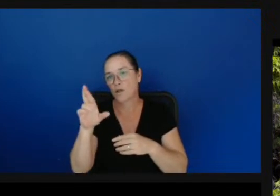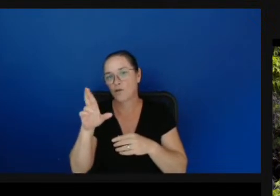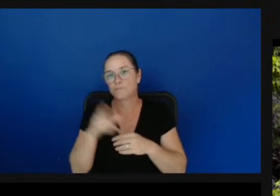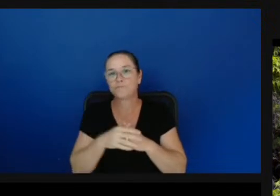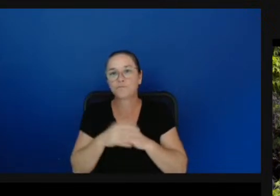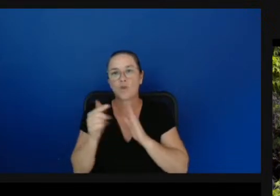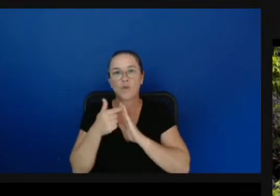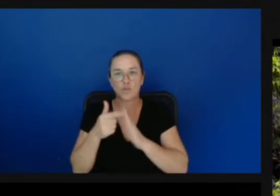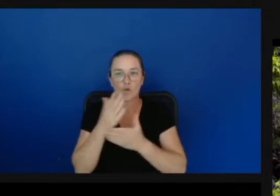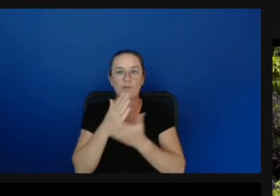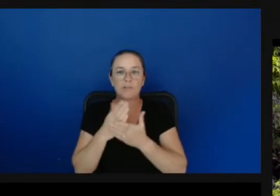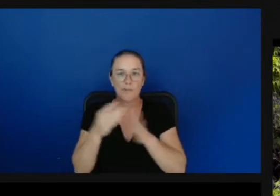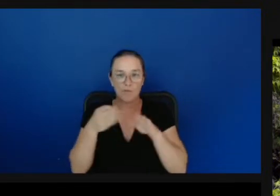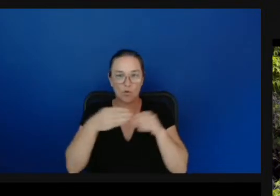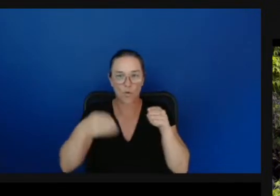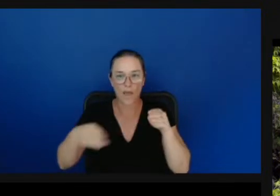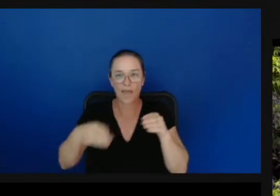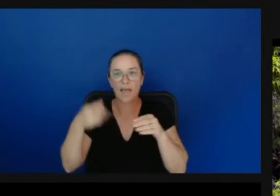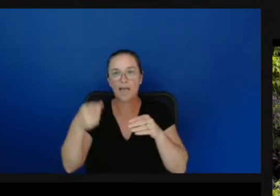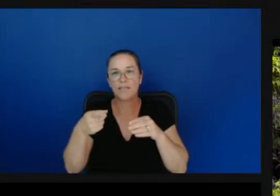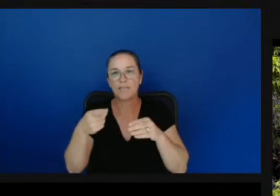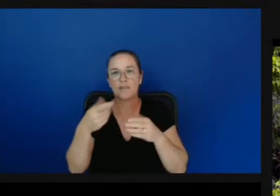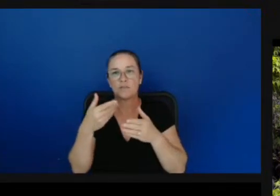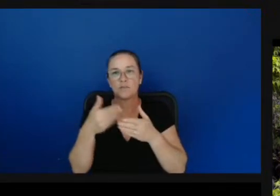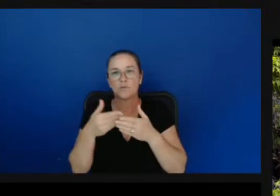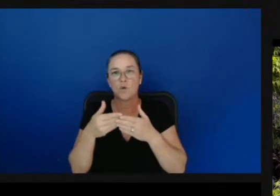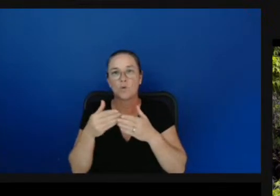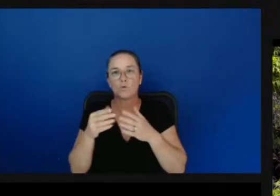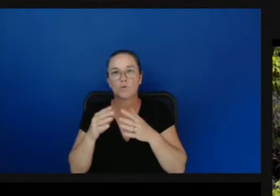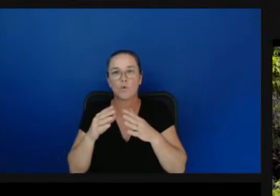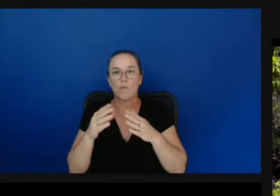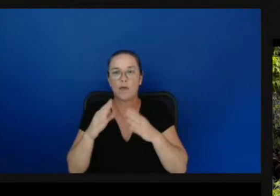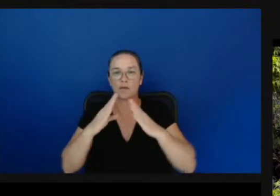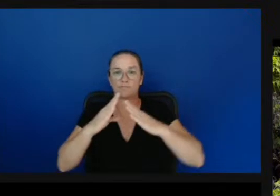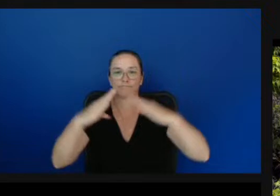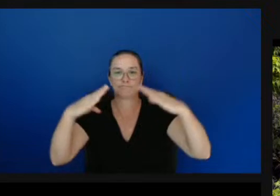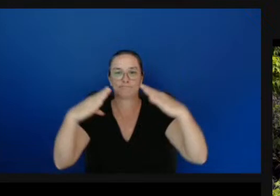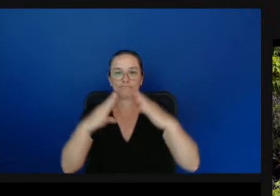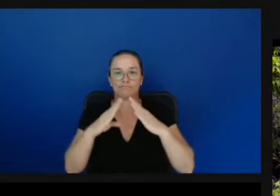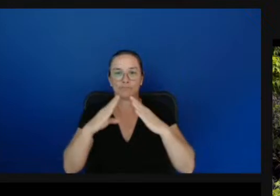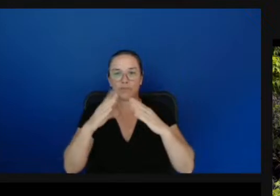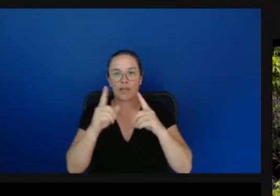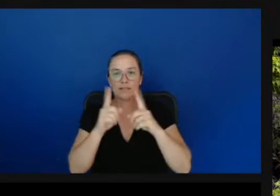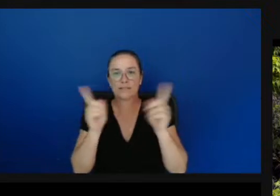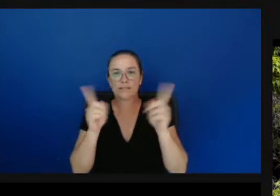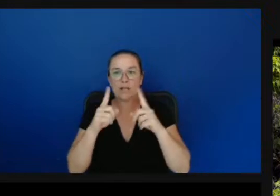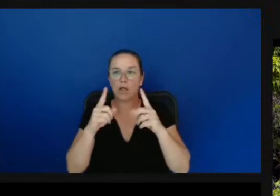some cracks in this area. And this is near where that escape road tilt meter station is more or less through here.